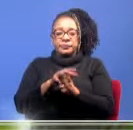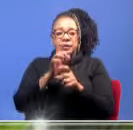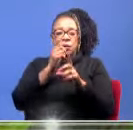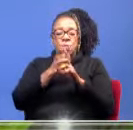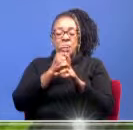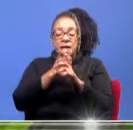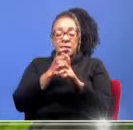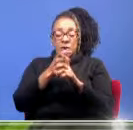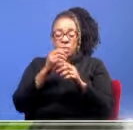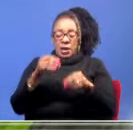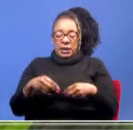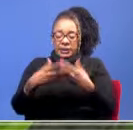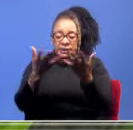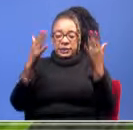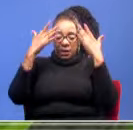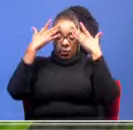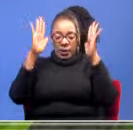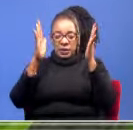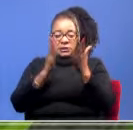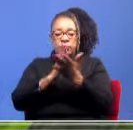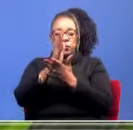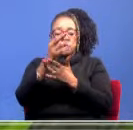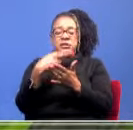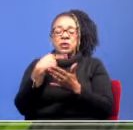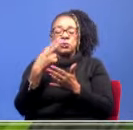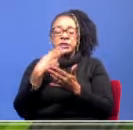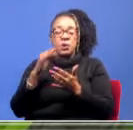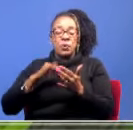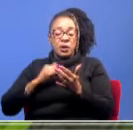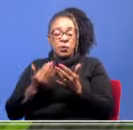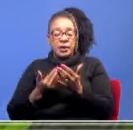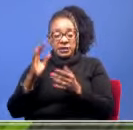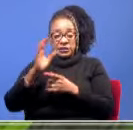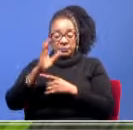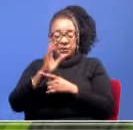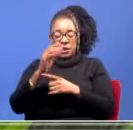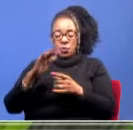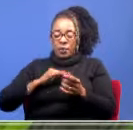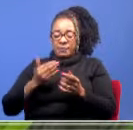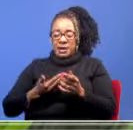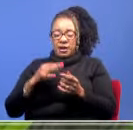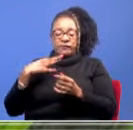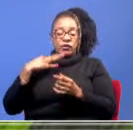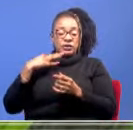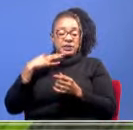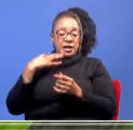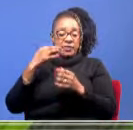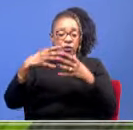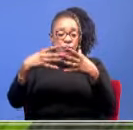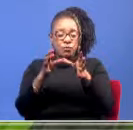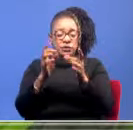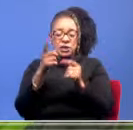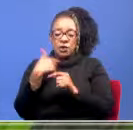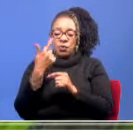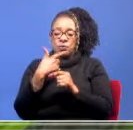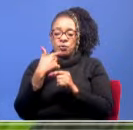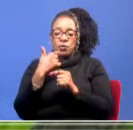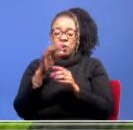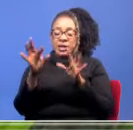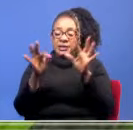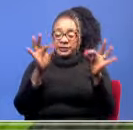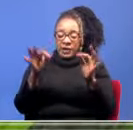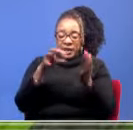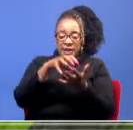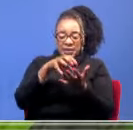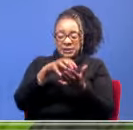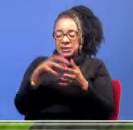are creating awareness through what we call the Sauti ya Wanawake chapters. These are women volunteers in the community who identify these cases, report them, but